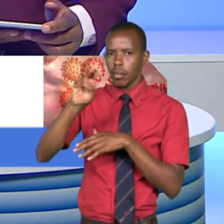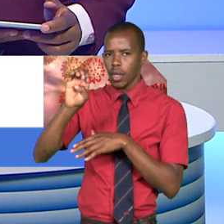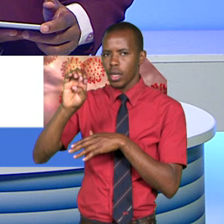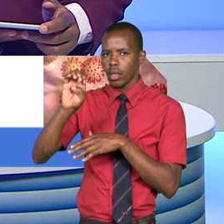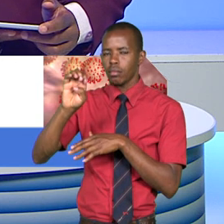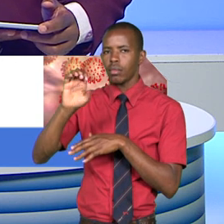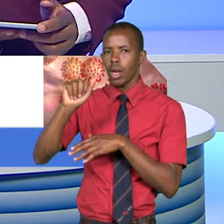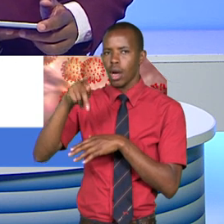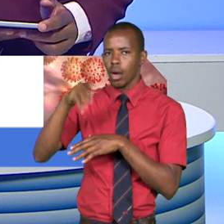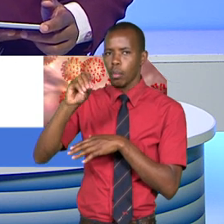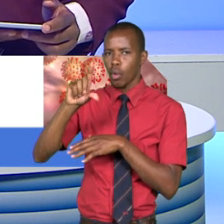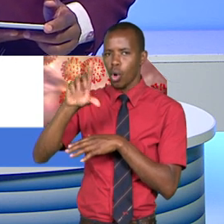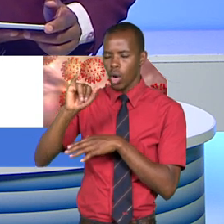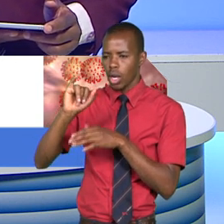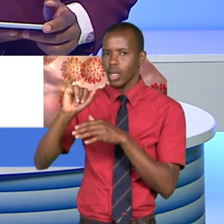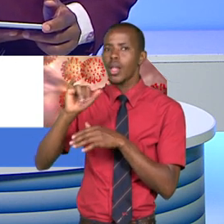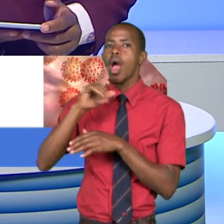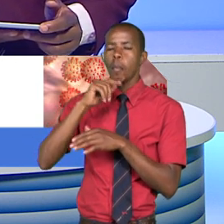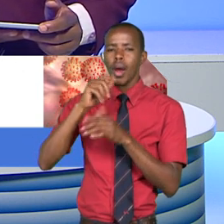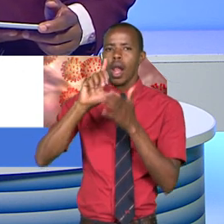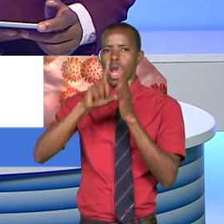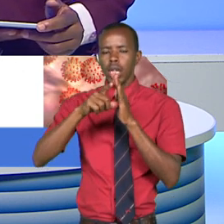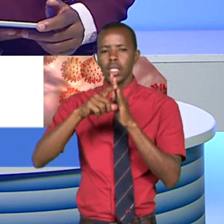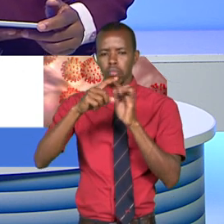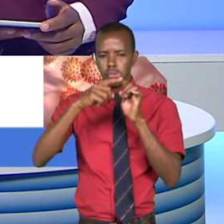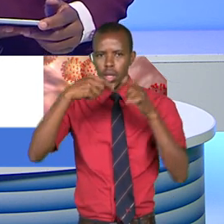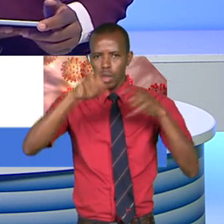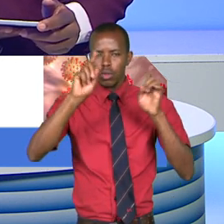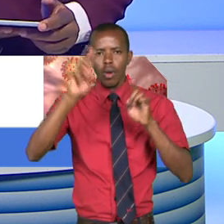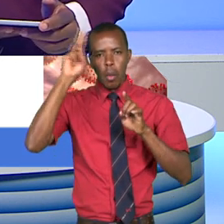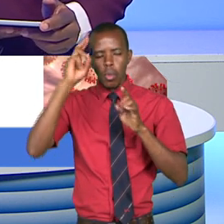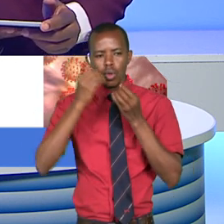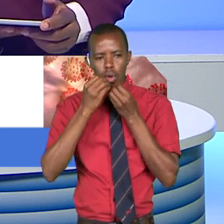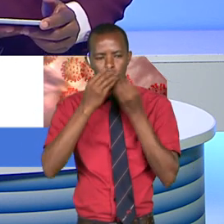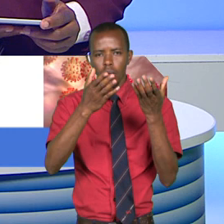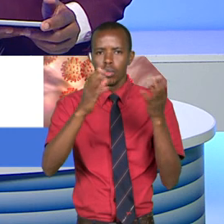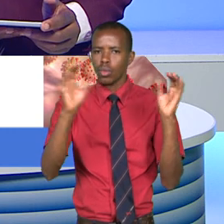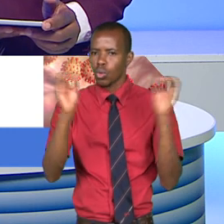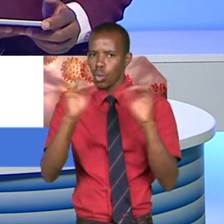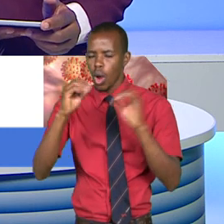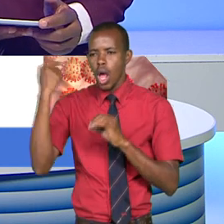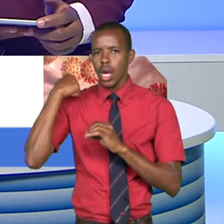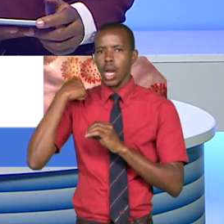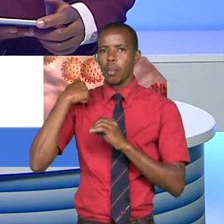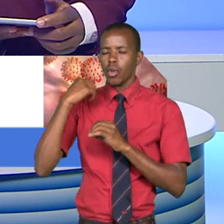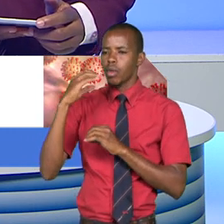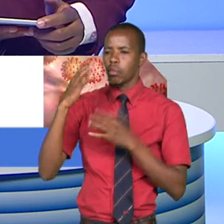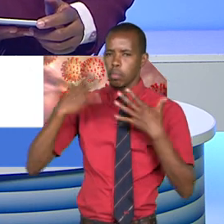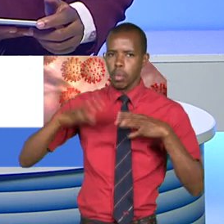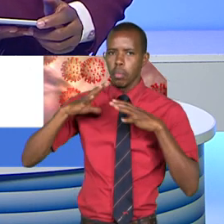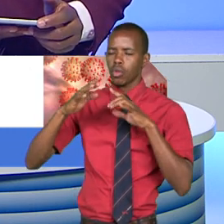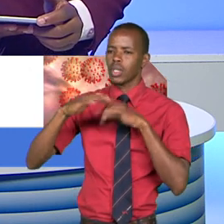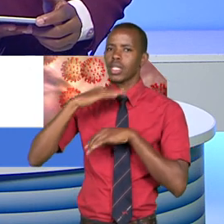who is believed to have then killed himself. Police say no information was then given to the severity or numbers of the casualties at the